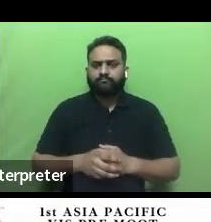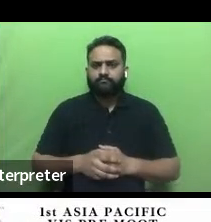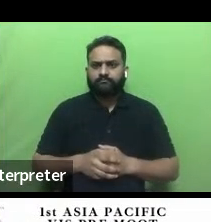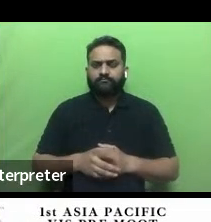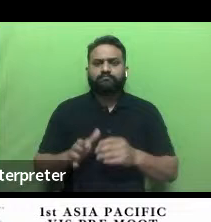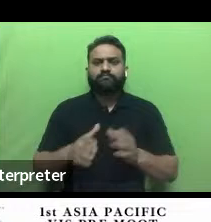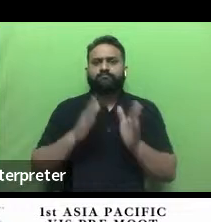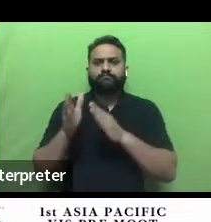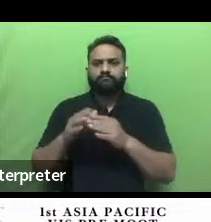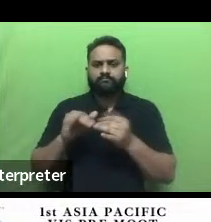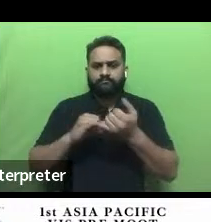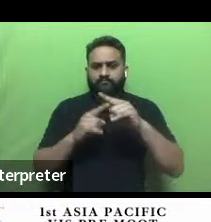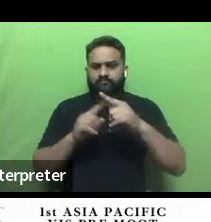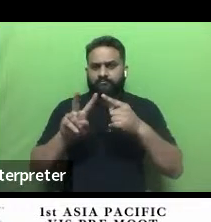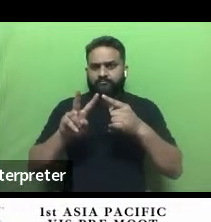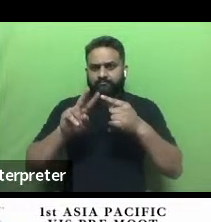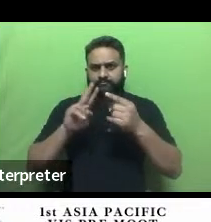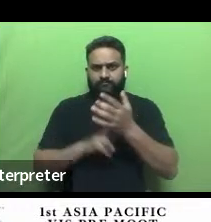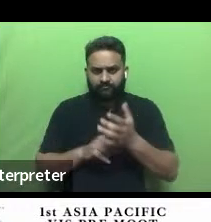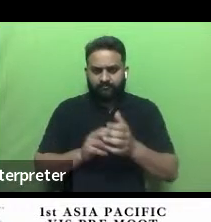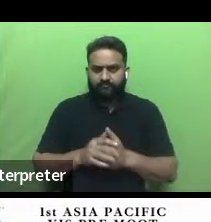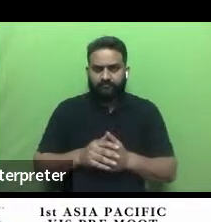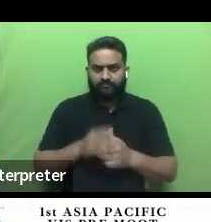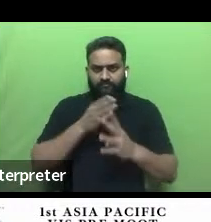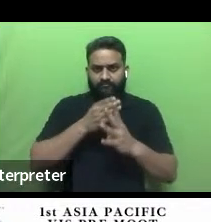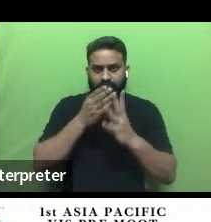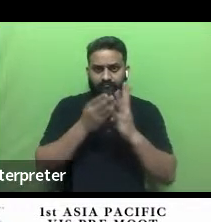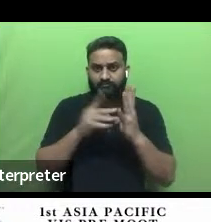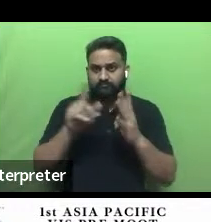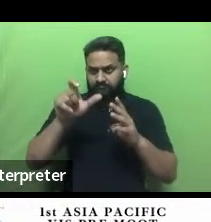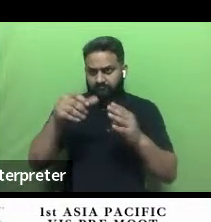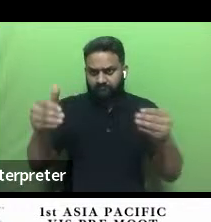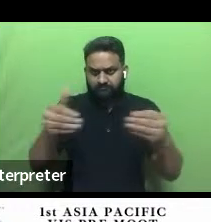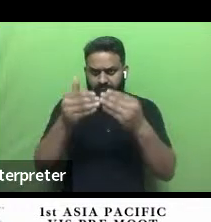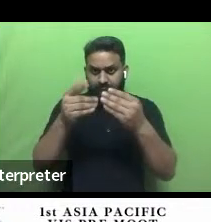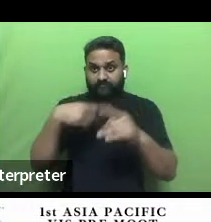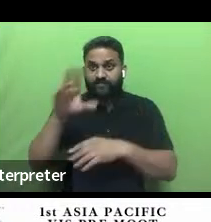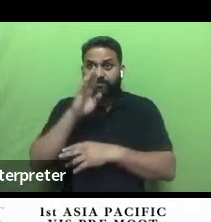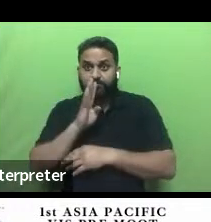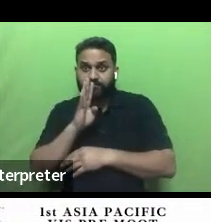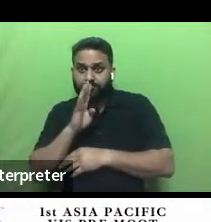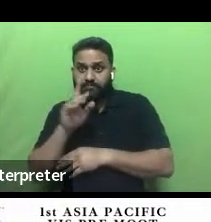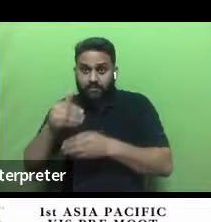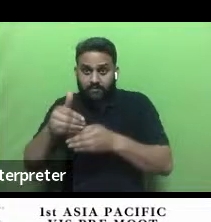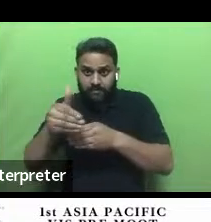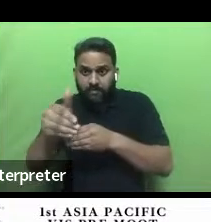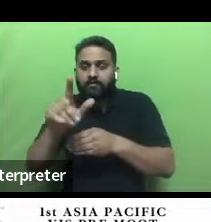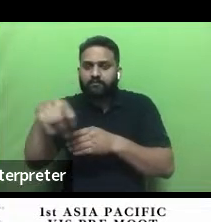and Stephen. So you will meet them when they speak, I guess.